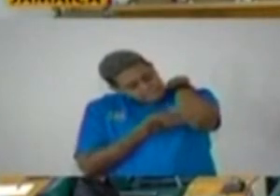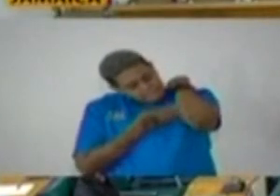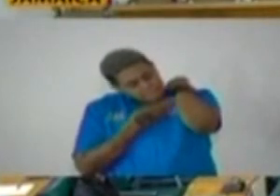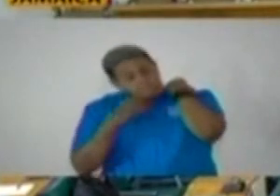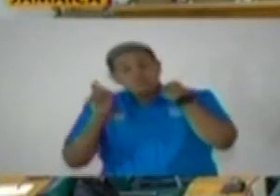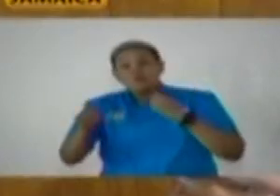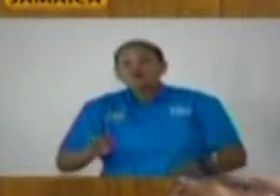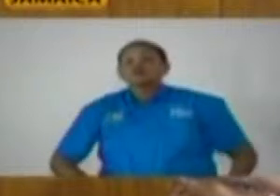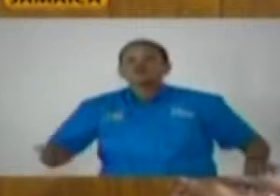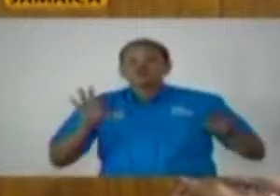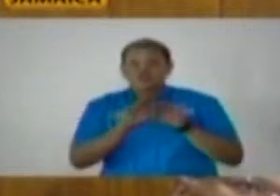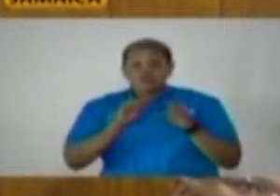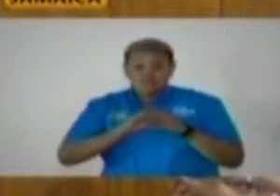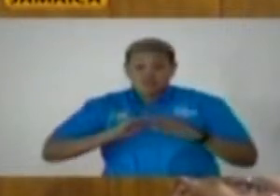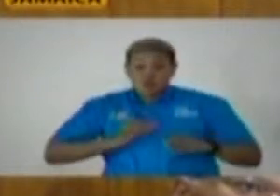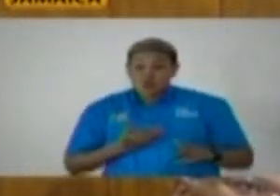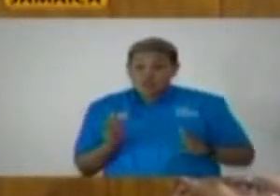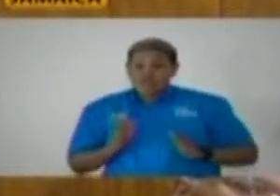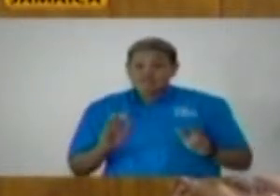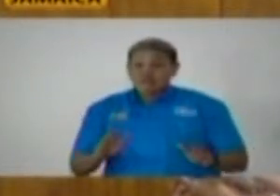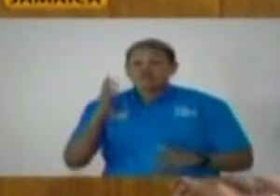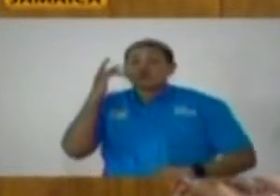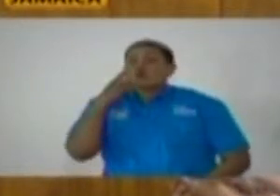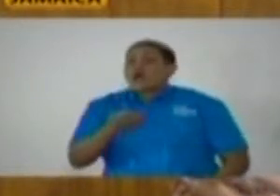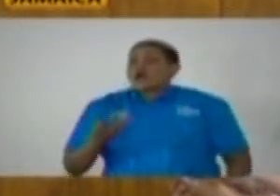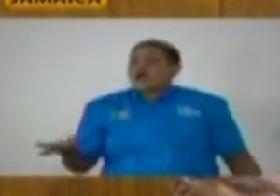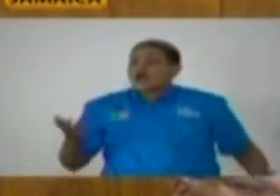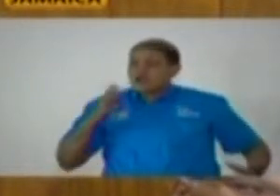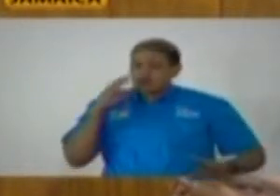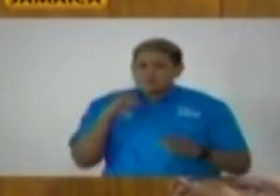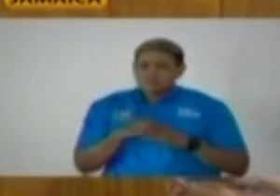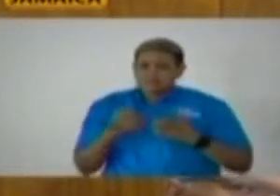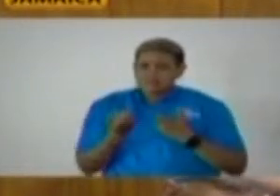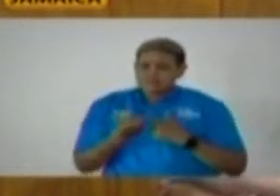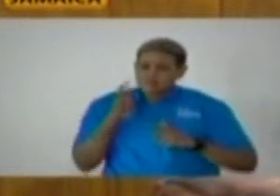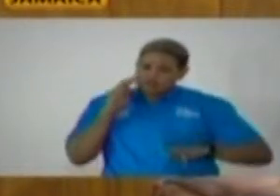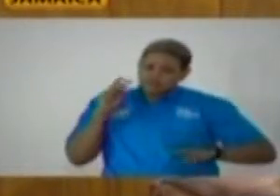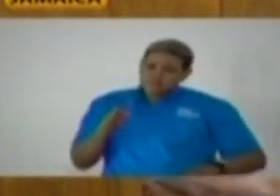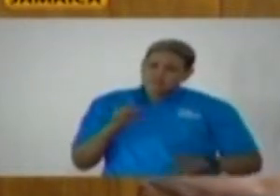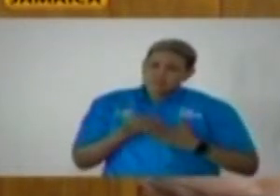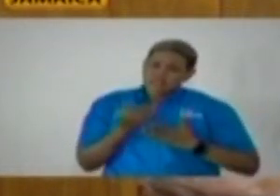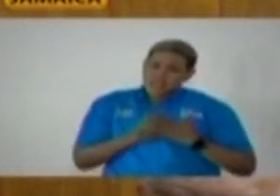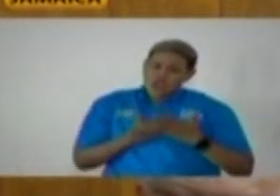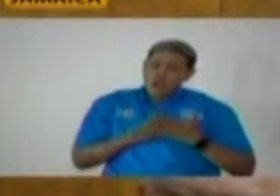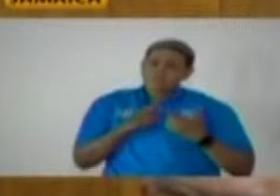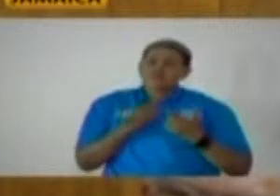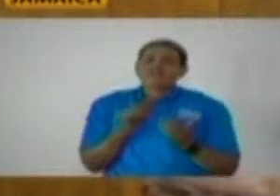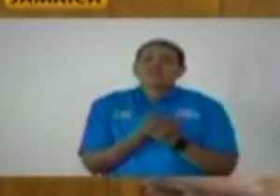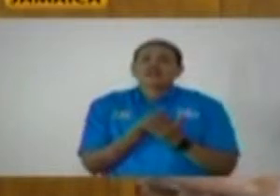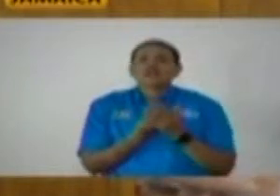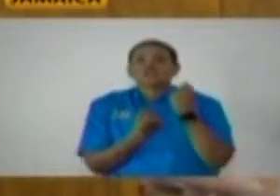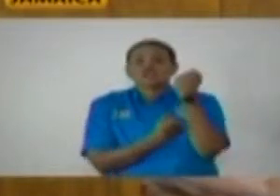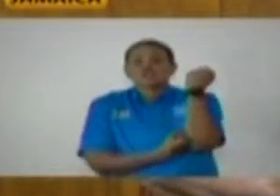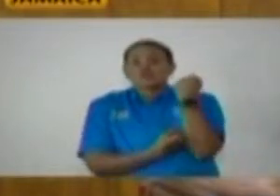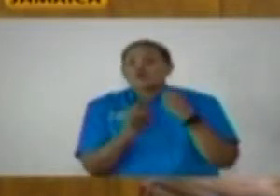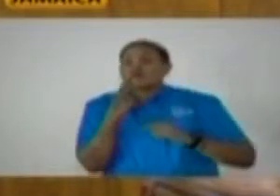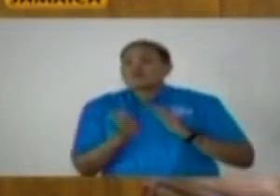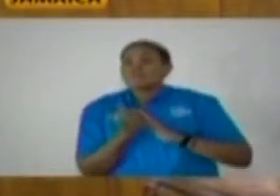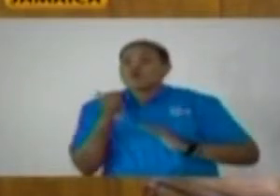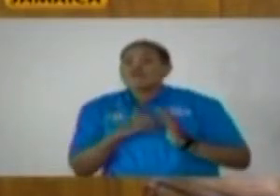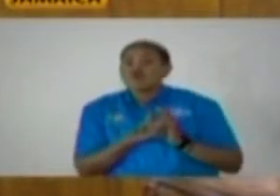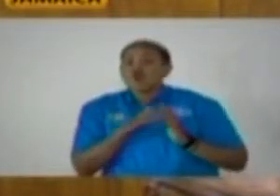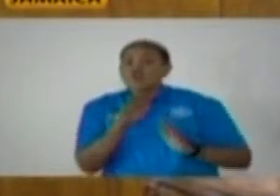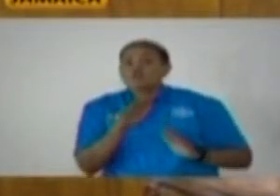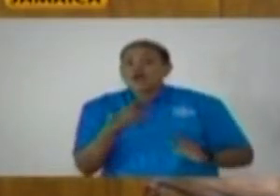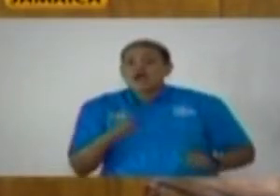Must be a critical part of our investment because apart from addressing income and financial support for the most vulnerable,